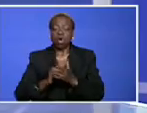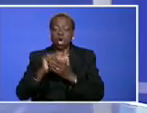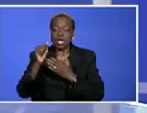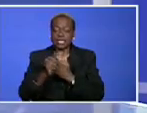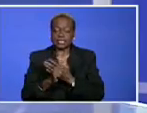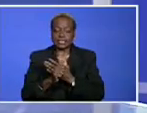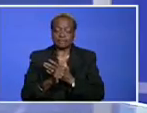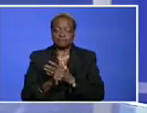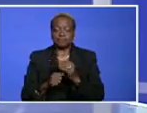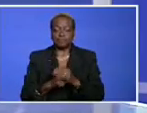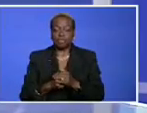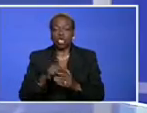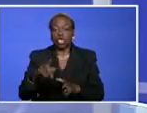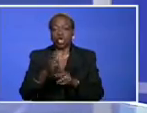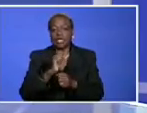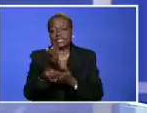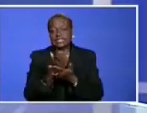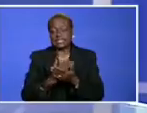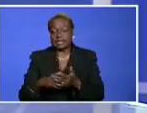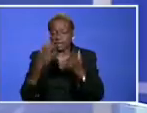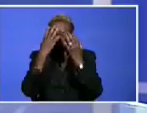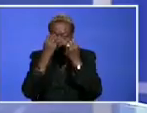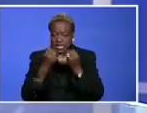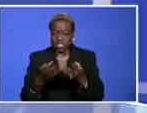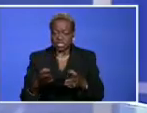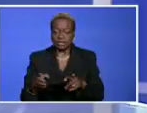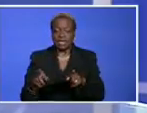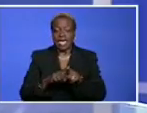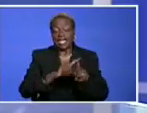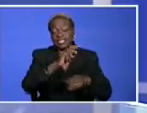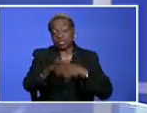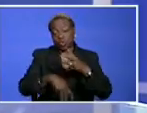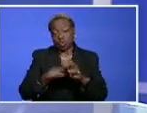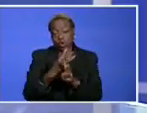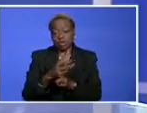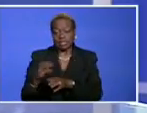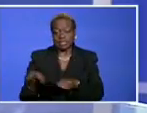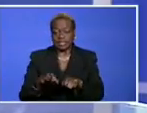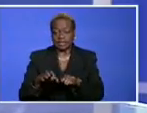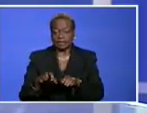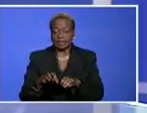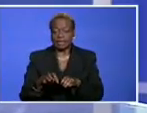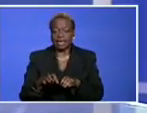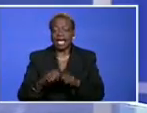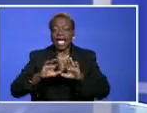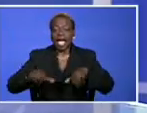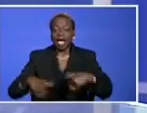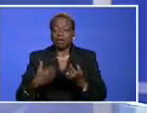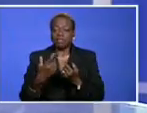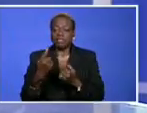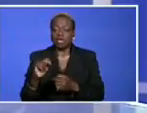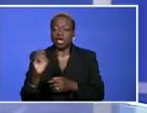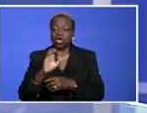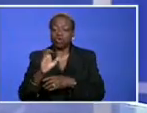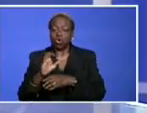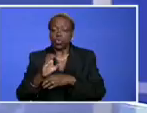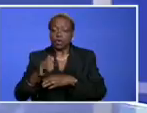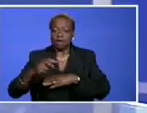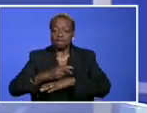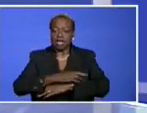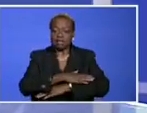got some information, as the world did, and certainly us here in the Bahamas, about how the coronavirus was